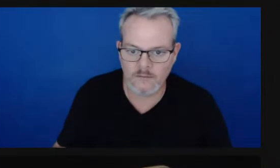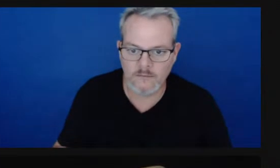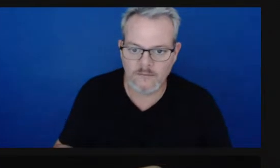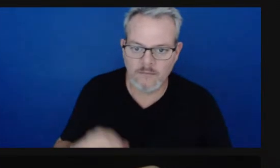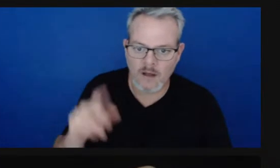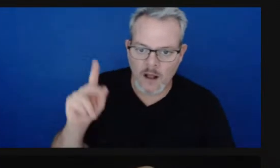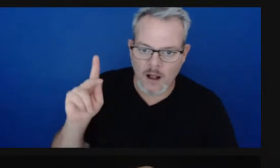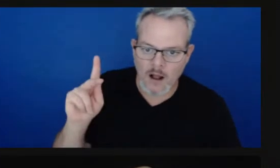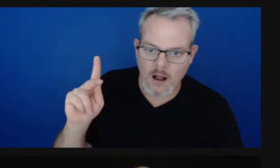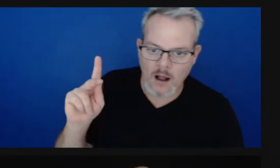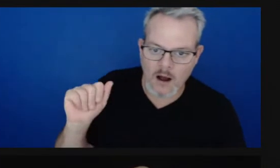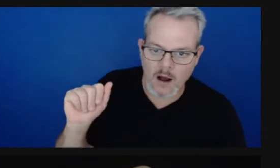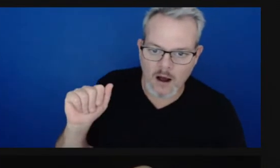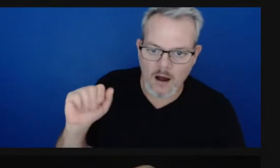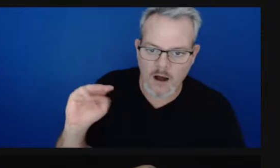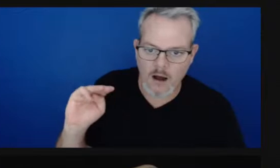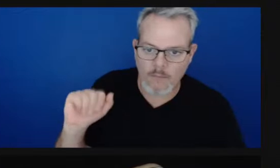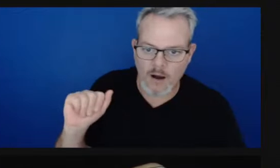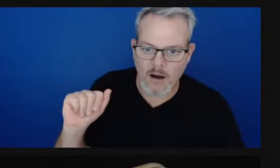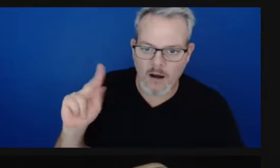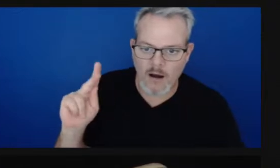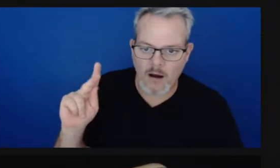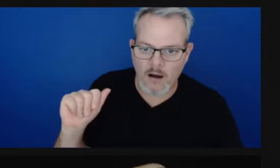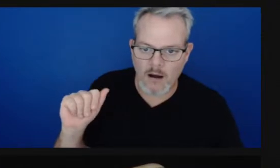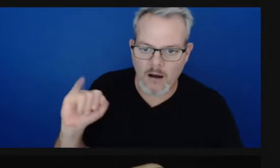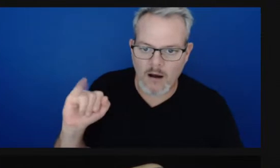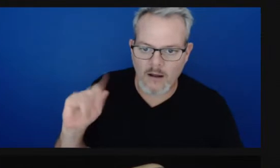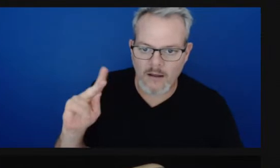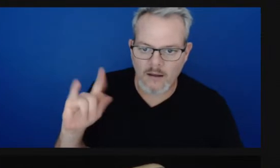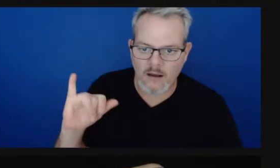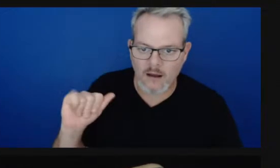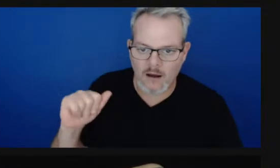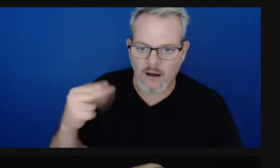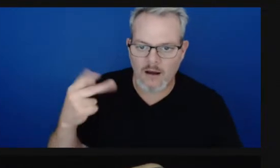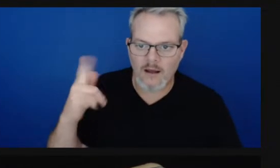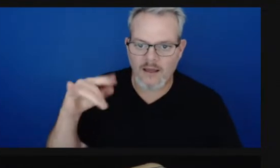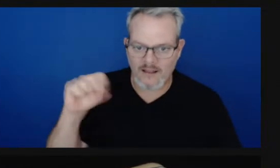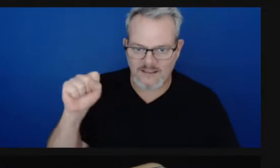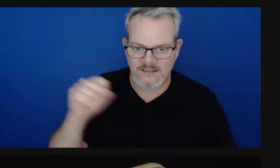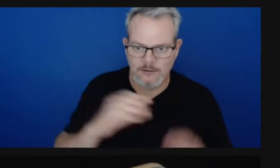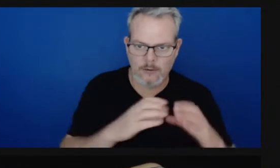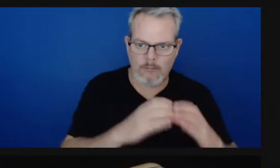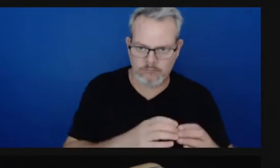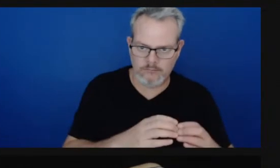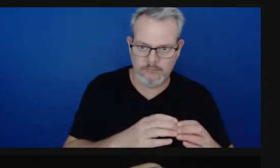October 30th. Before October 30th, it was this region over here.